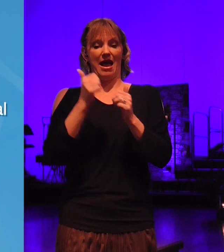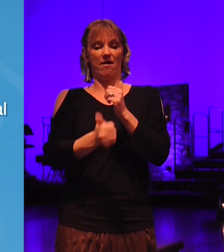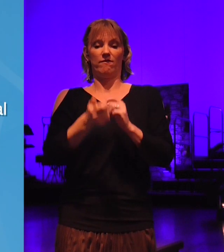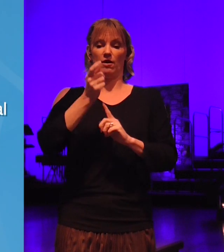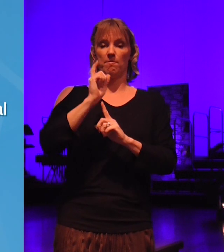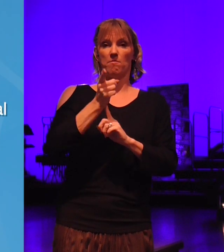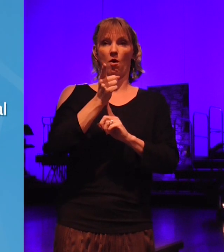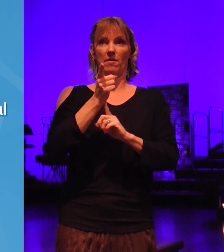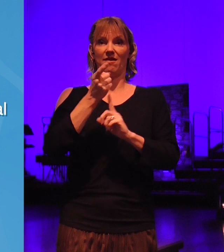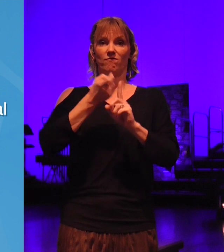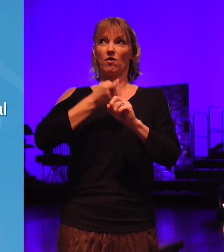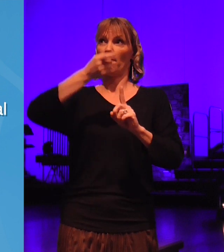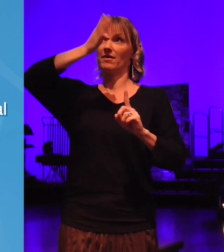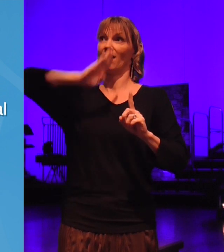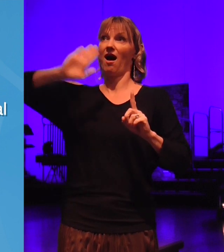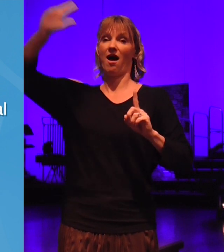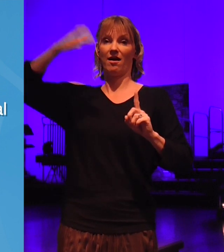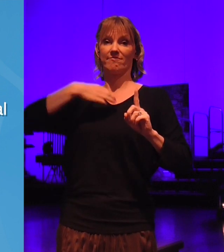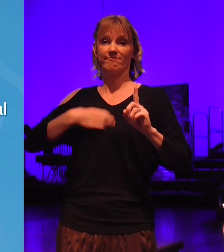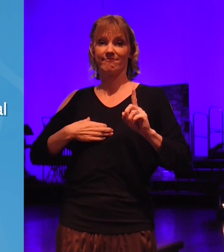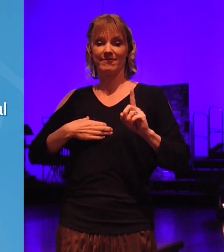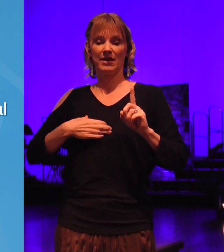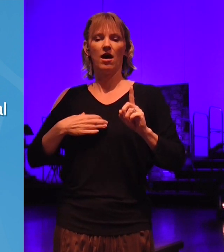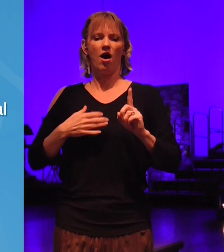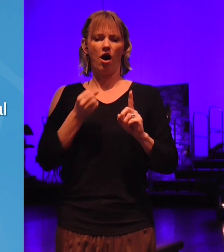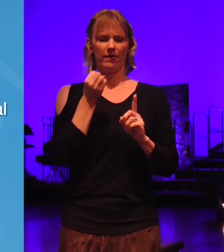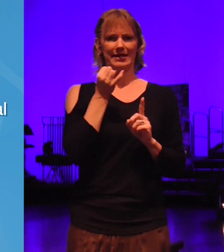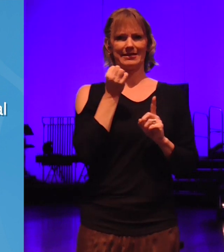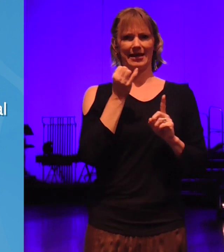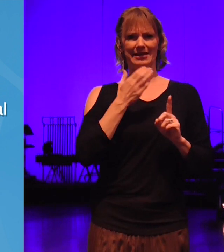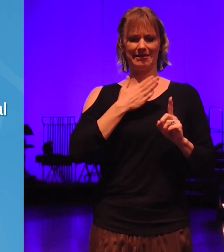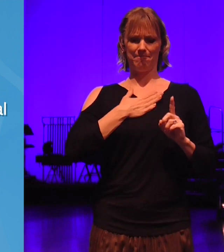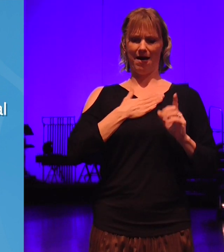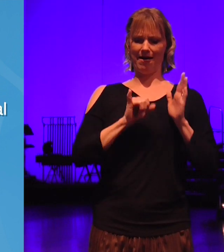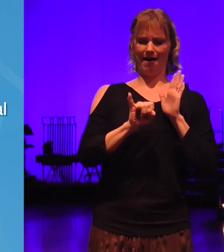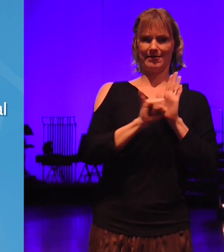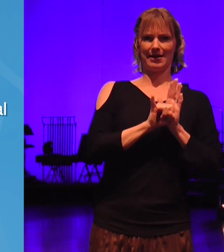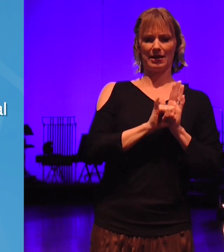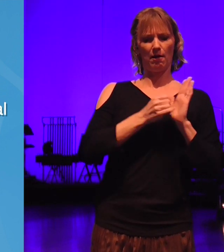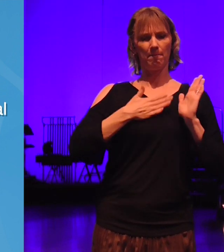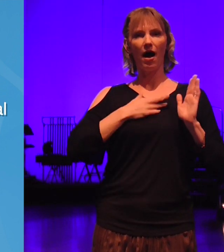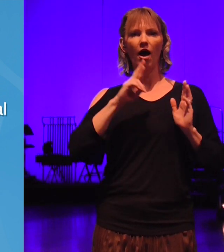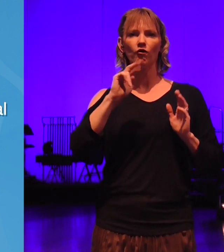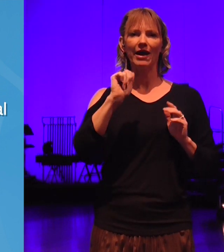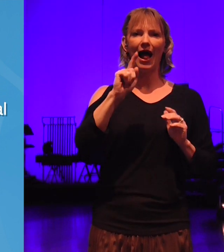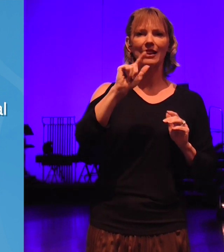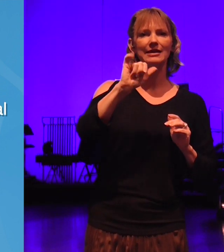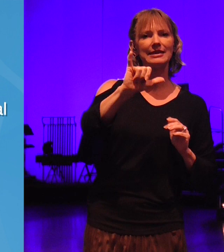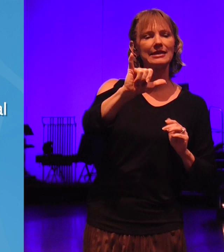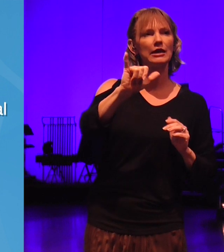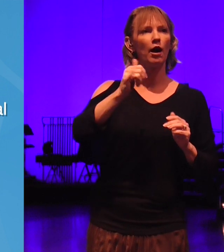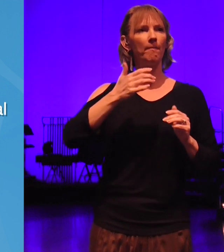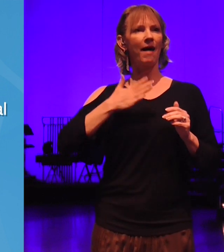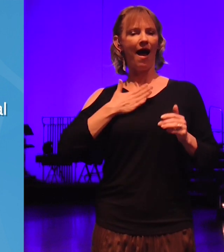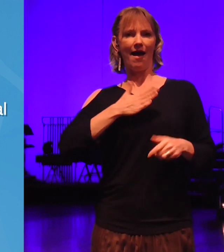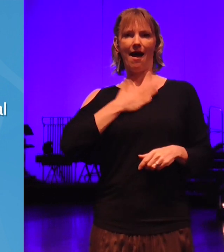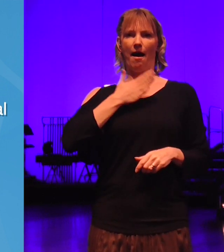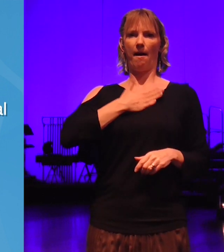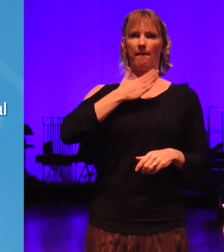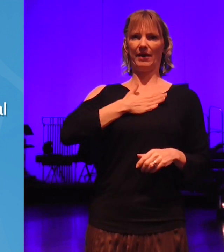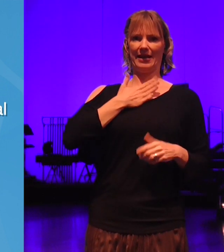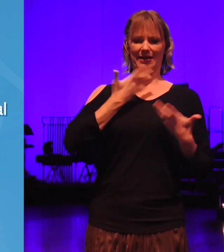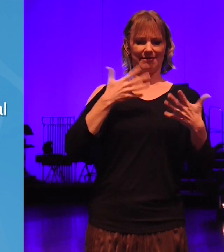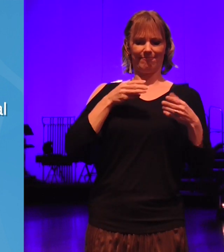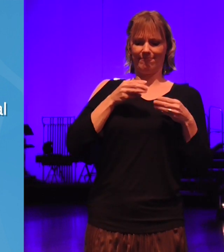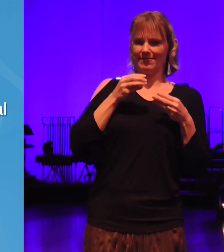God's will are the seeds of my own identity, my own reality, my own happiness, my